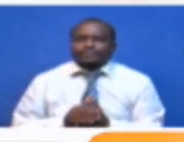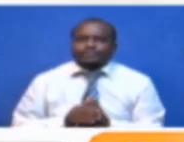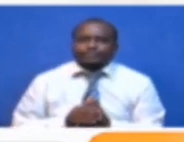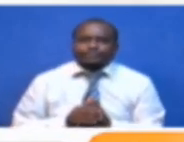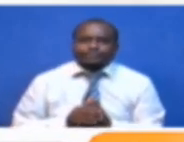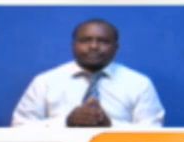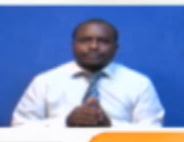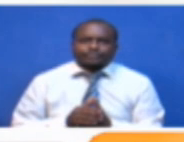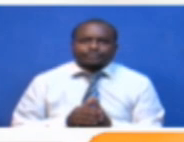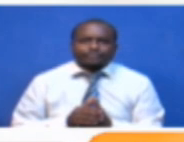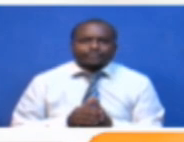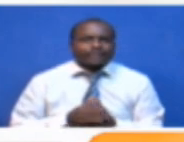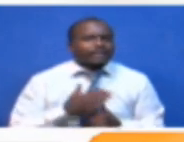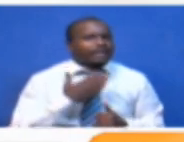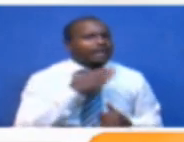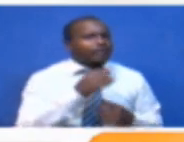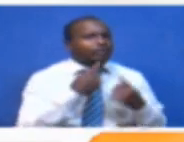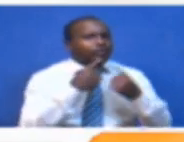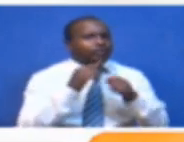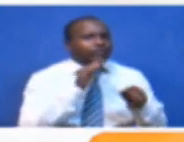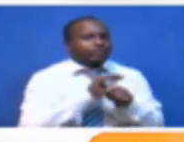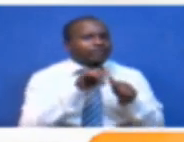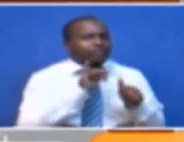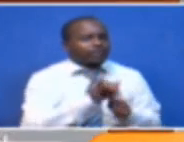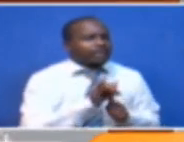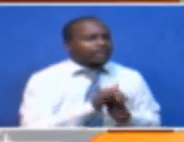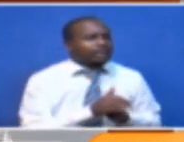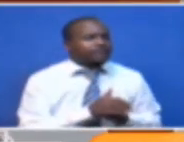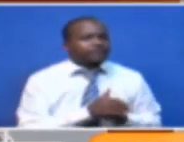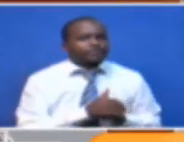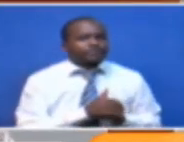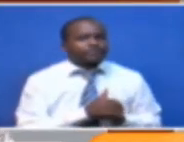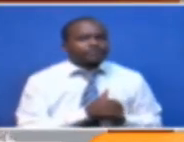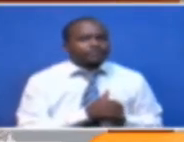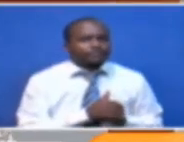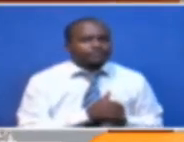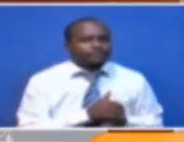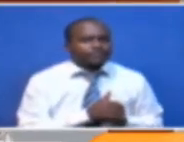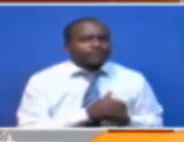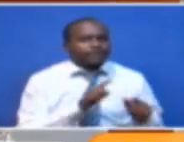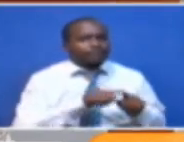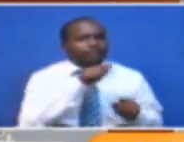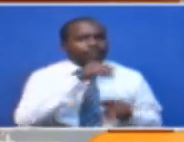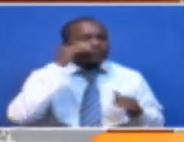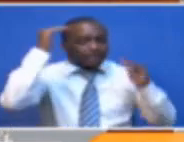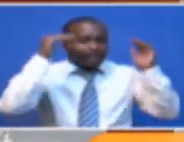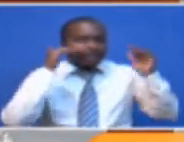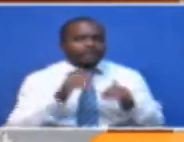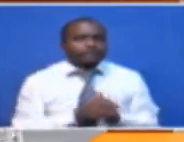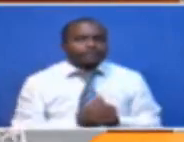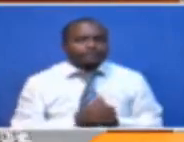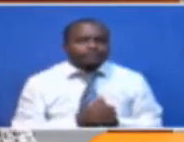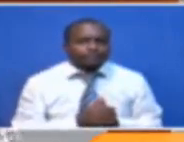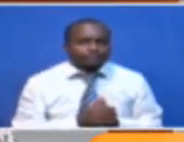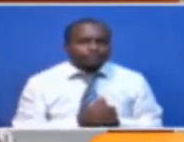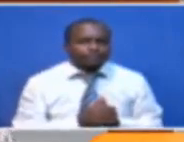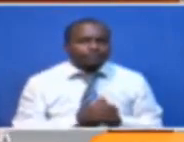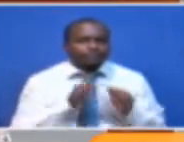I don't want to talk too much about that. But you are a grown-up. You can